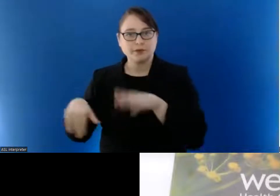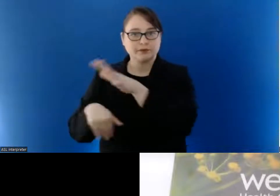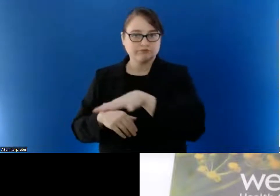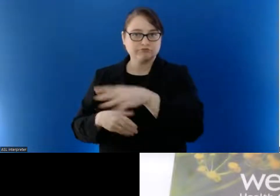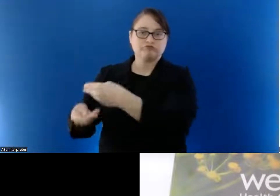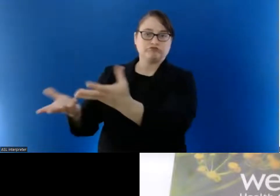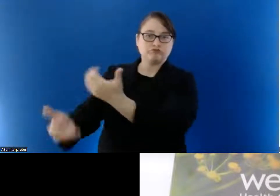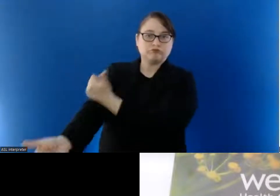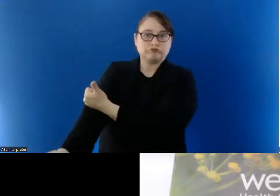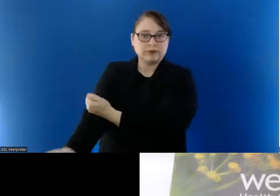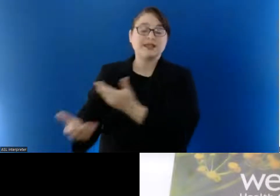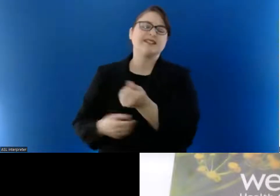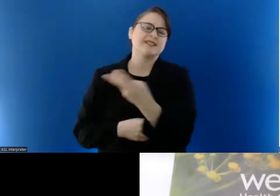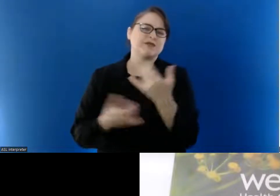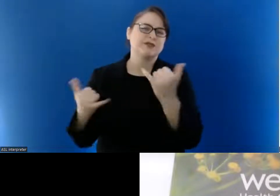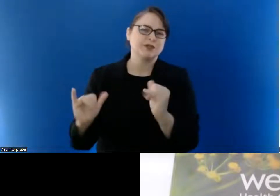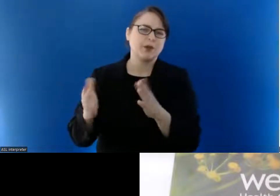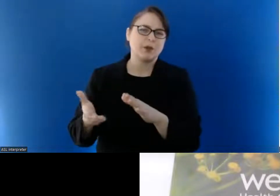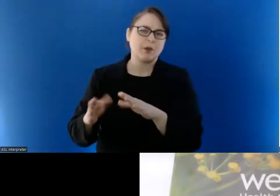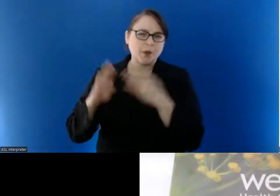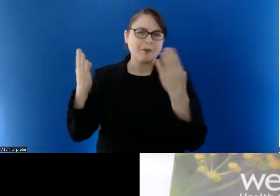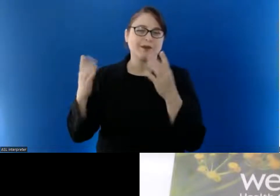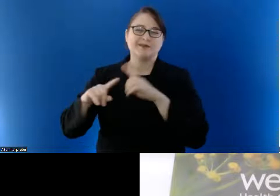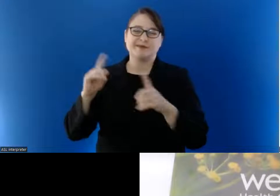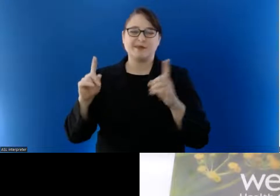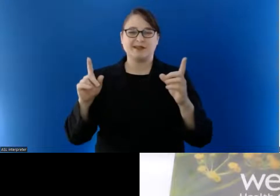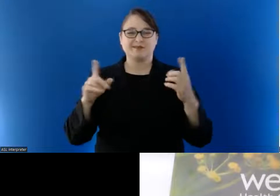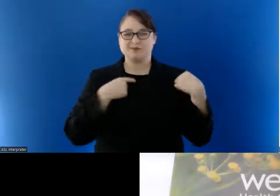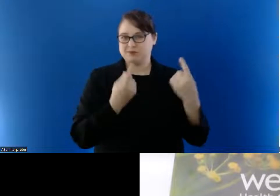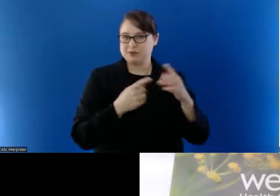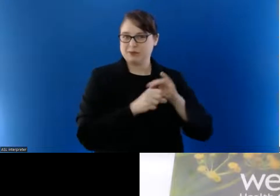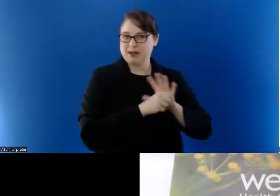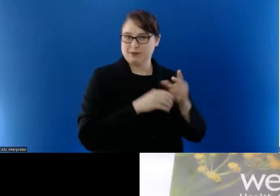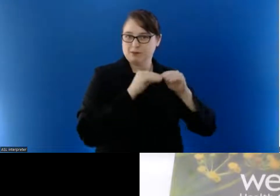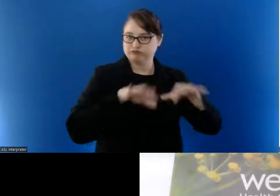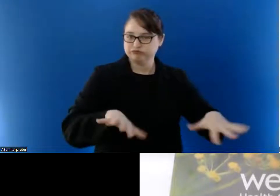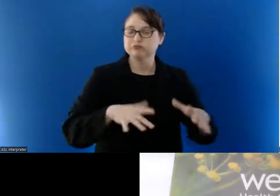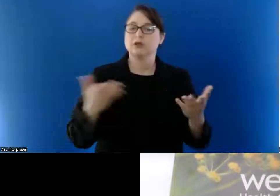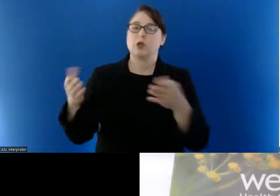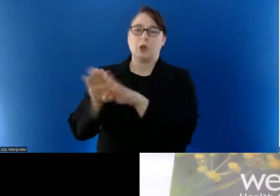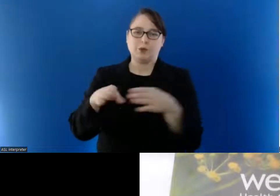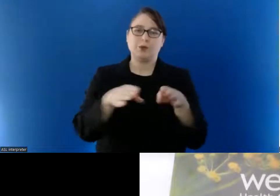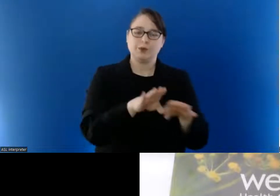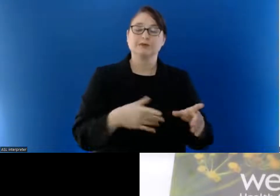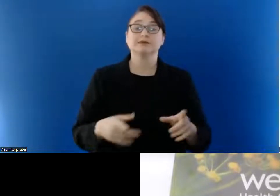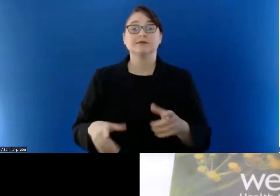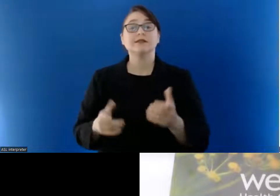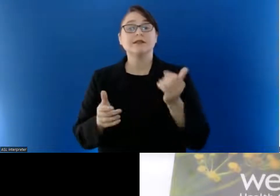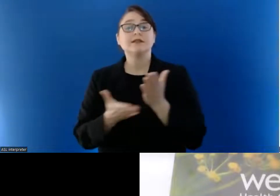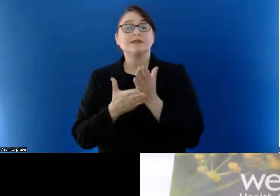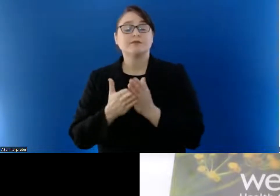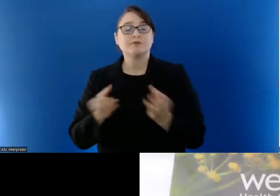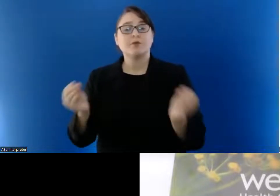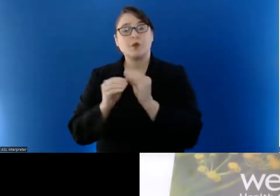several that are still open, although several have also closed since the pandemic. So some of our more busy bathhouses or commercial sex